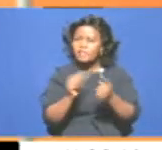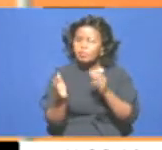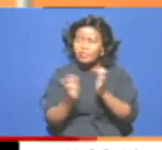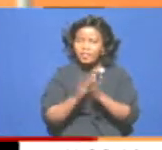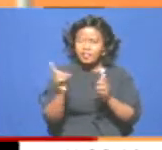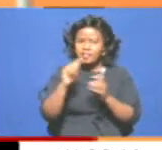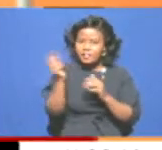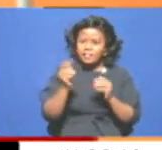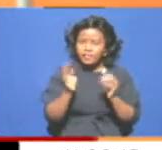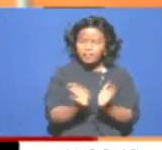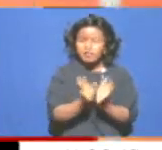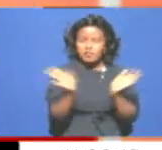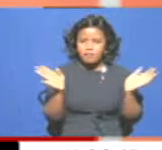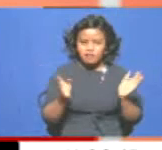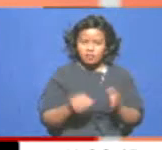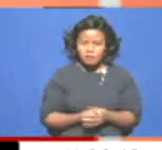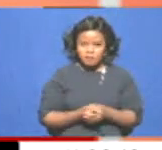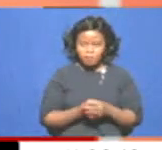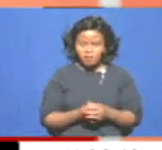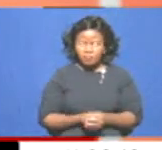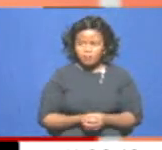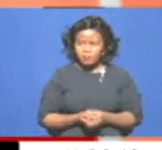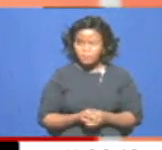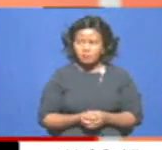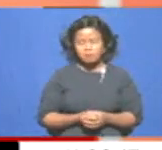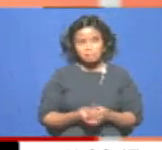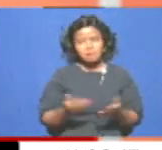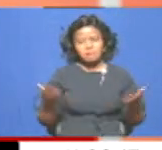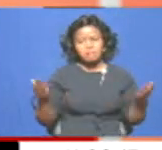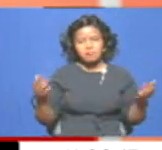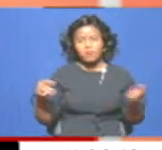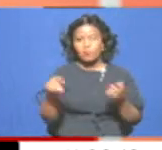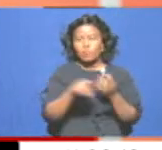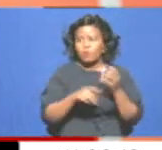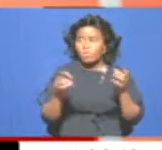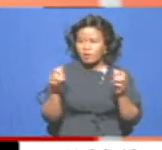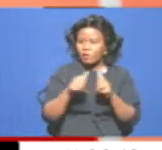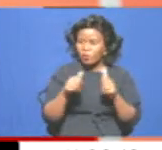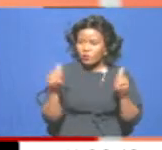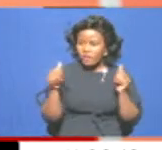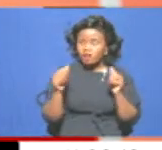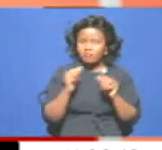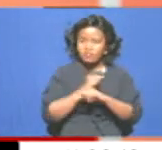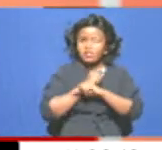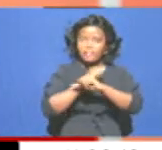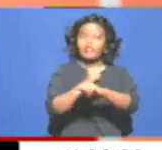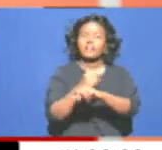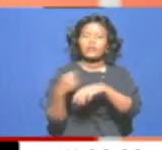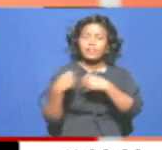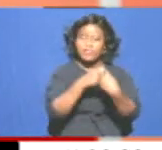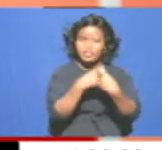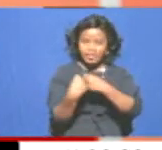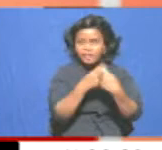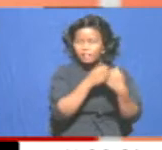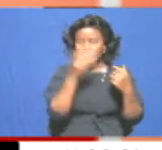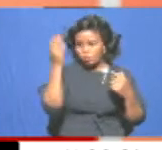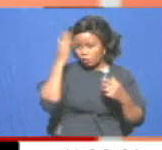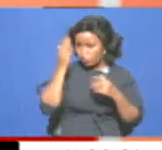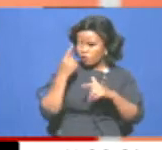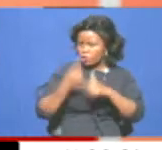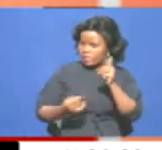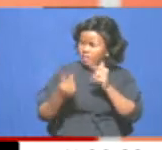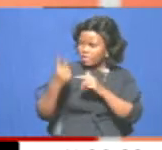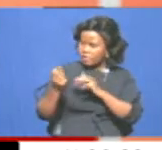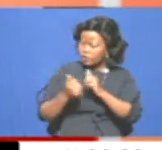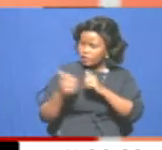generally? Thank you. We were very well guided with the challenges which were there in 2017. And in view of this,